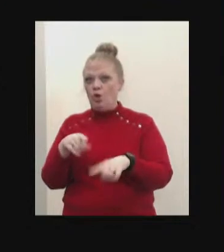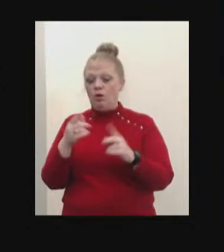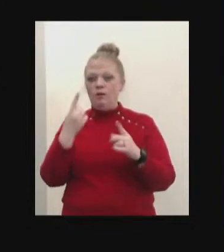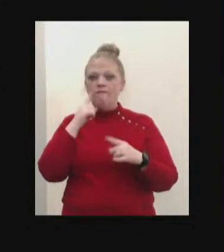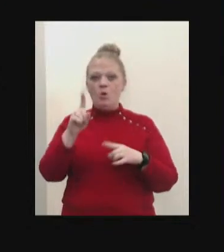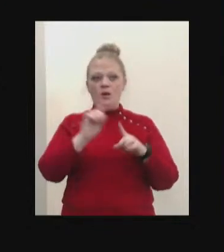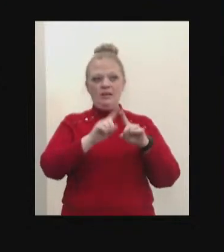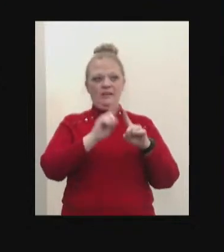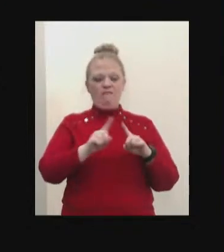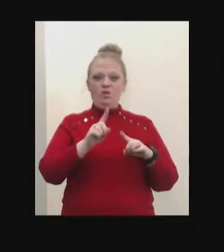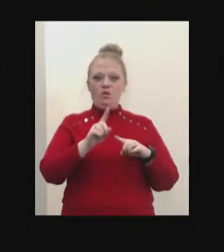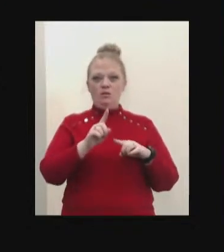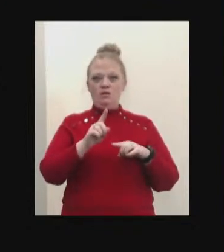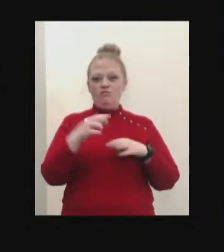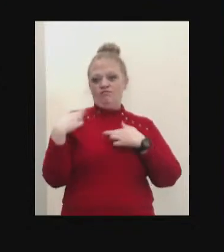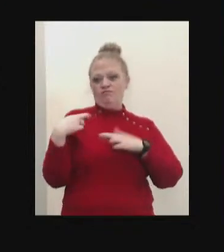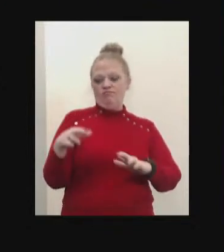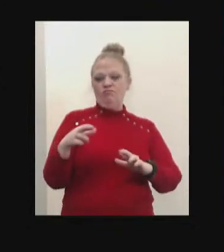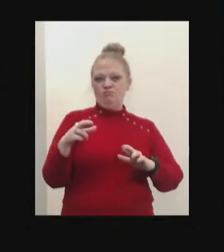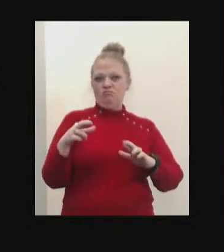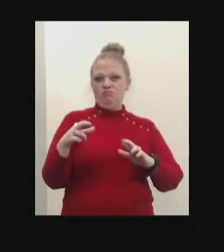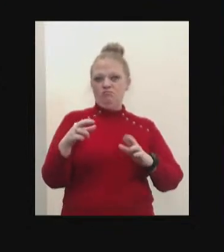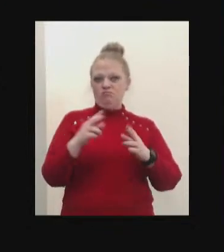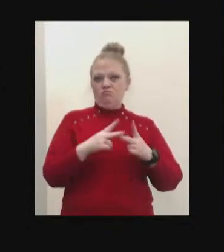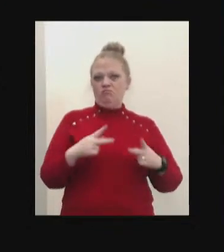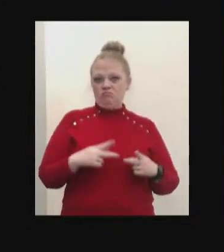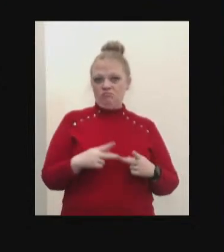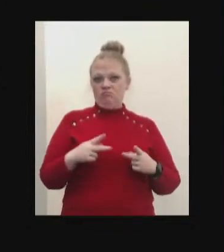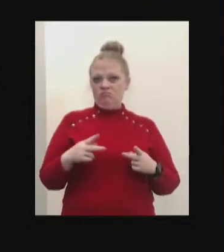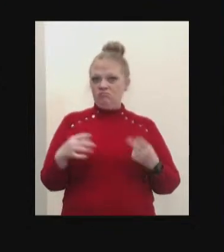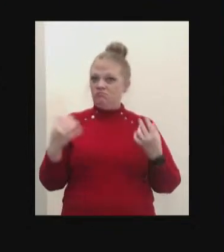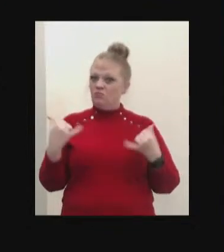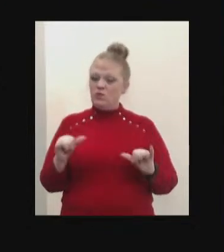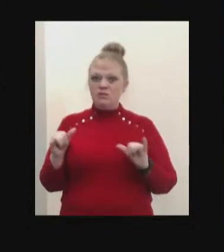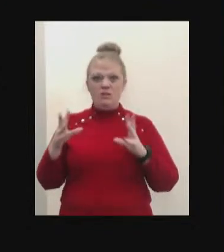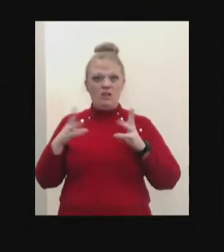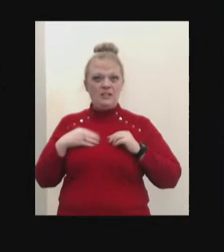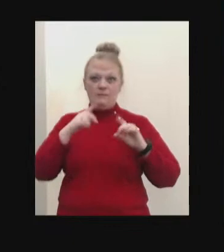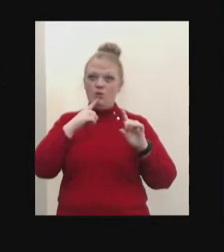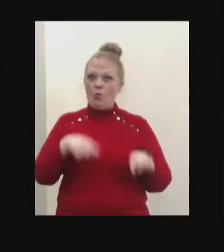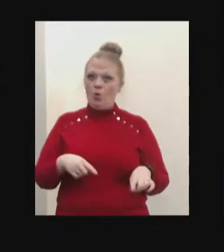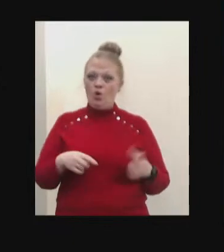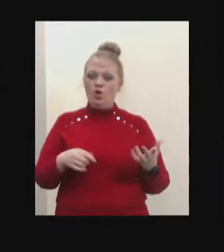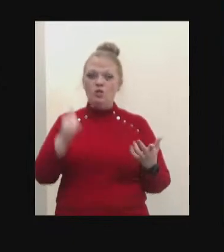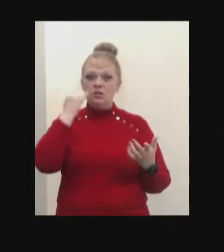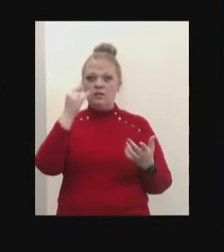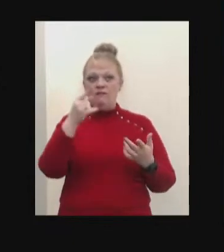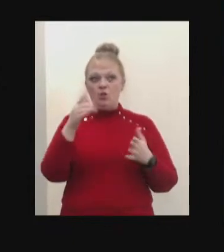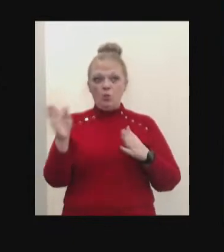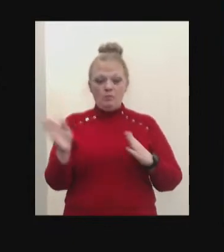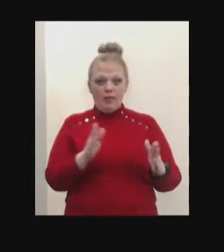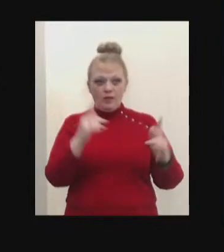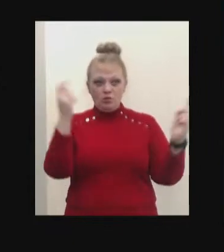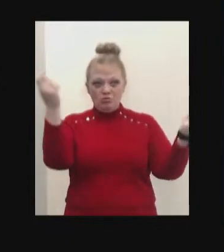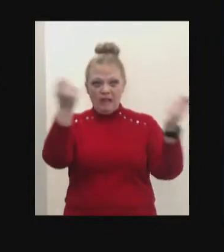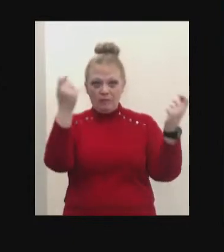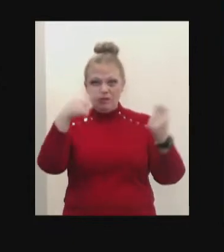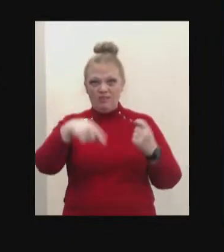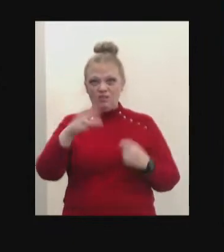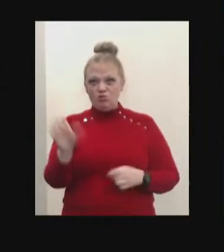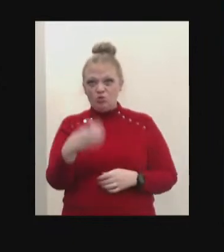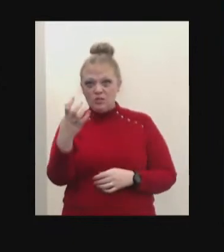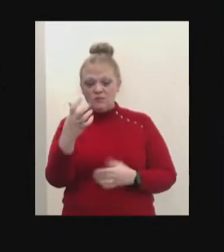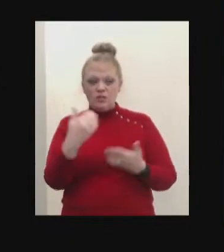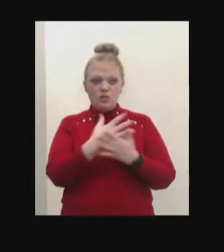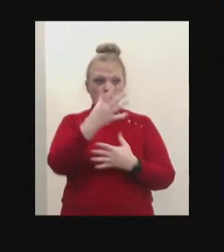are still taking orders. So we have, if you plan to celebrate this Christmas or New